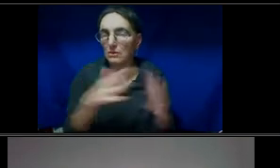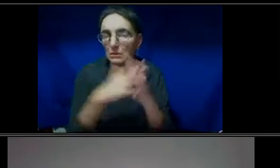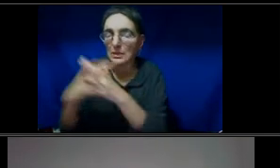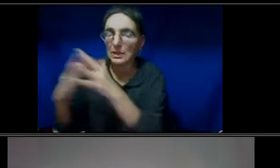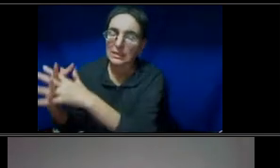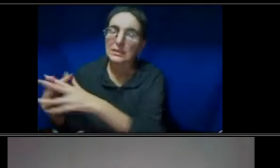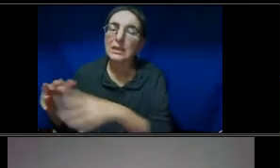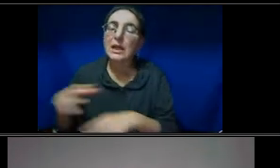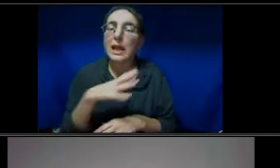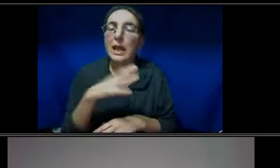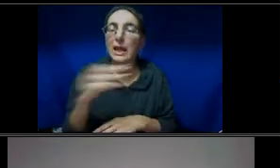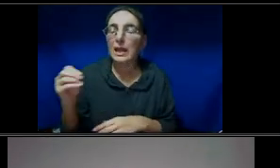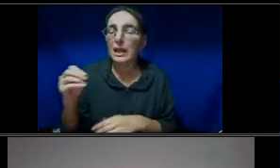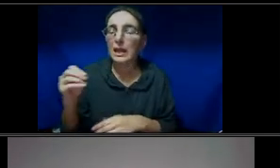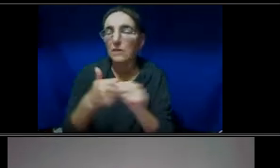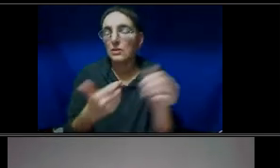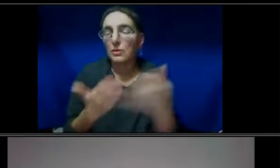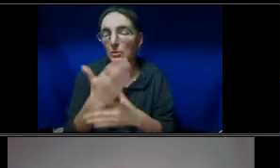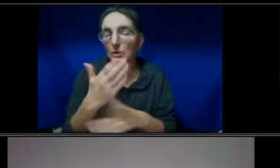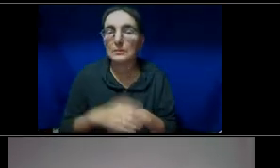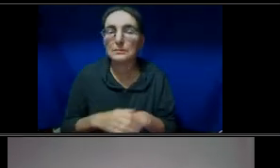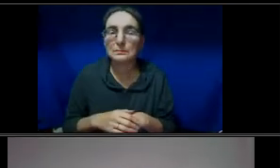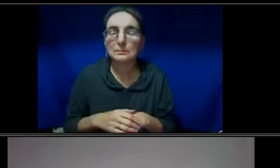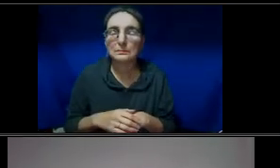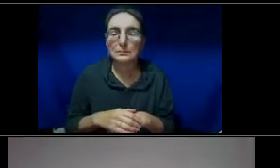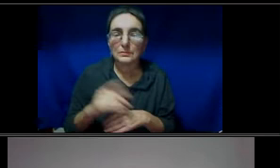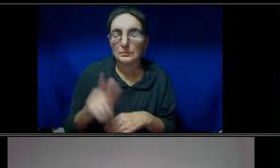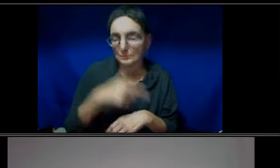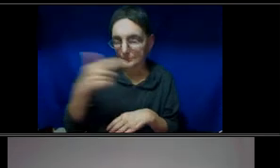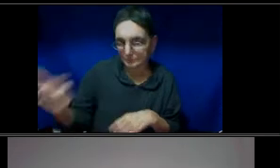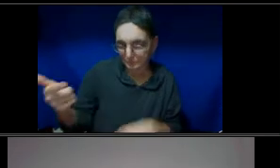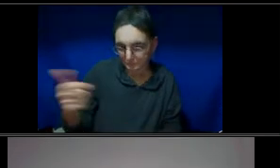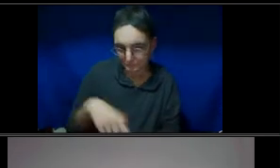in CAPTI. And with that, I will turn it over to Amar.